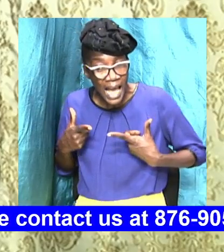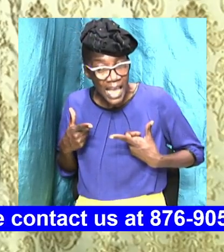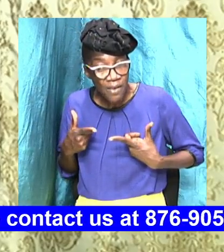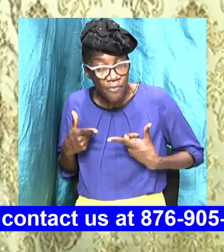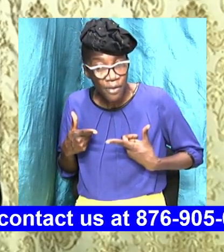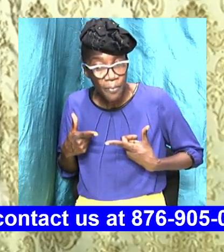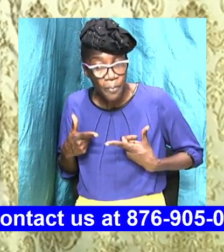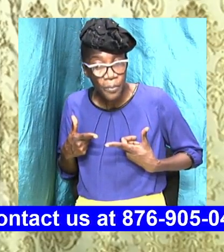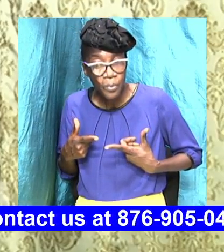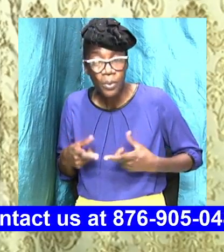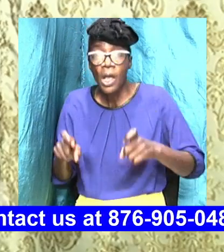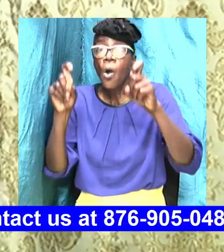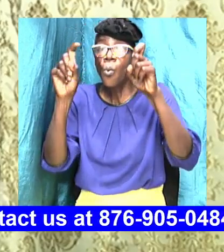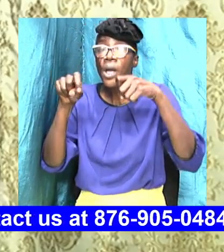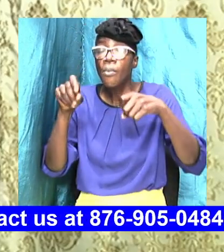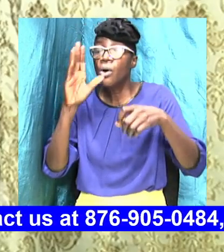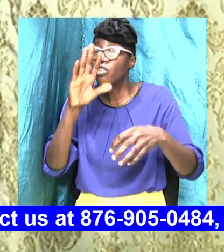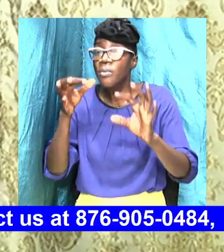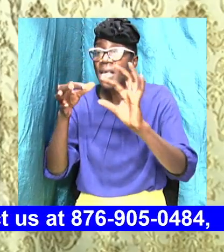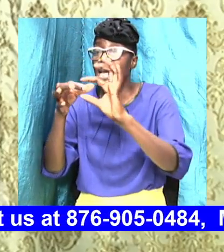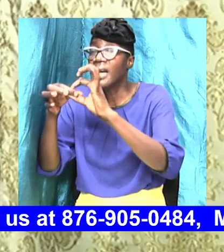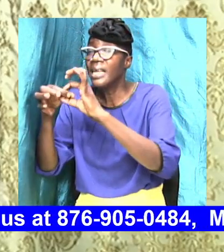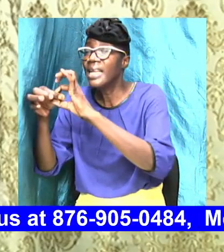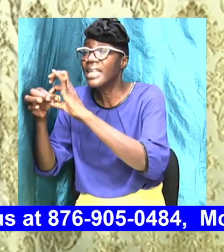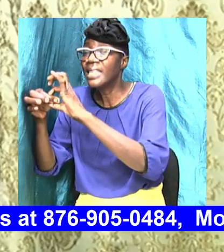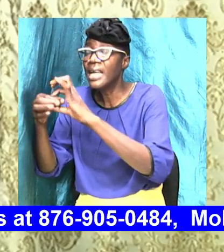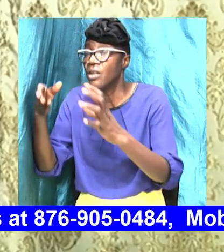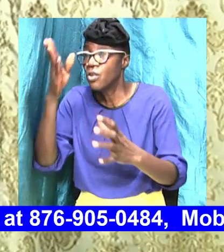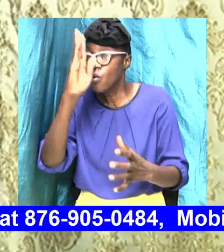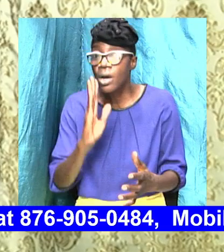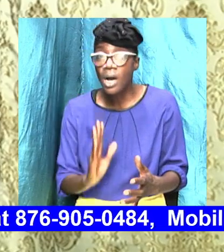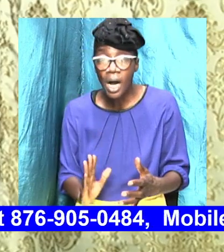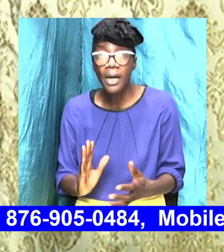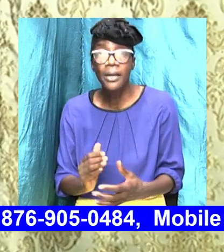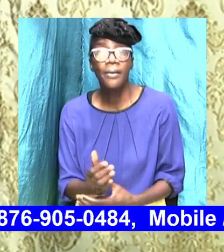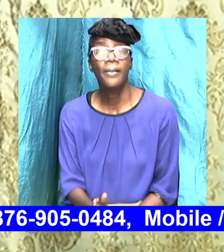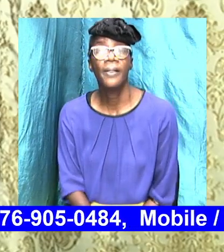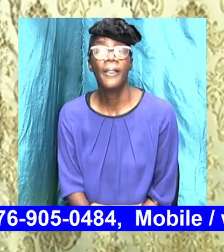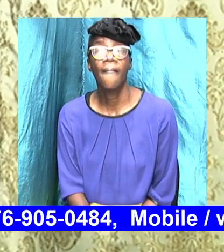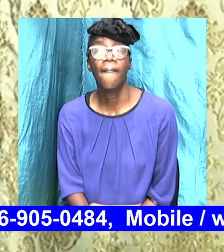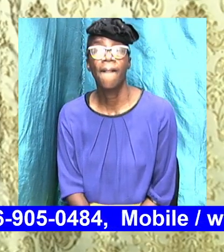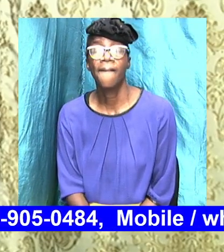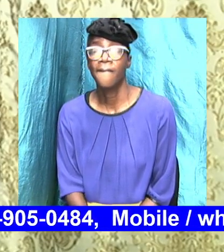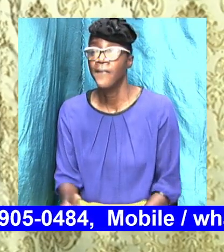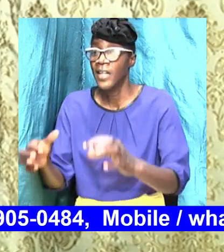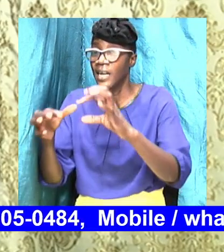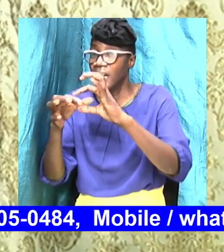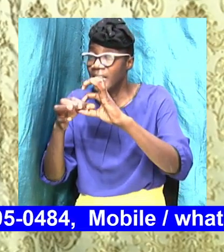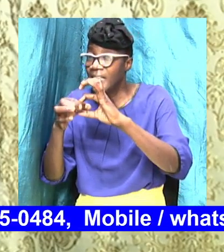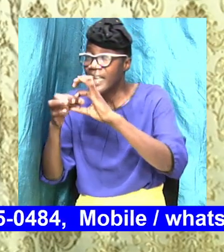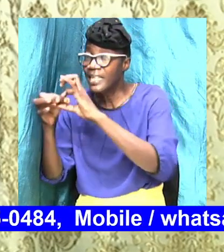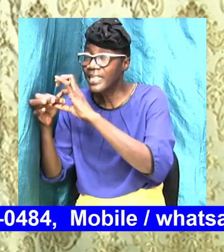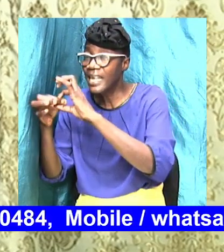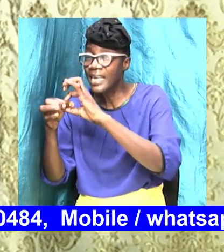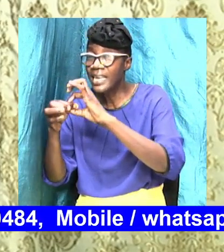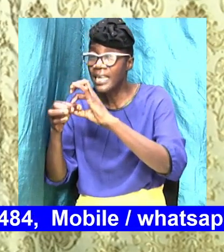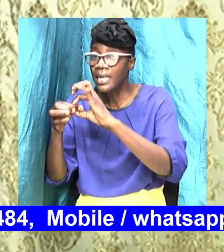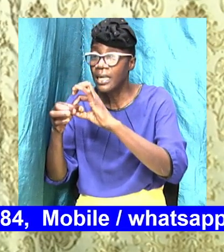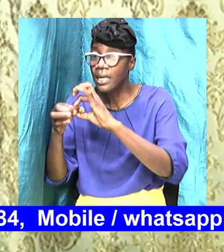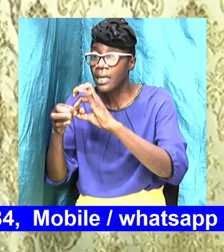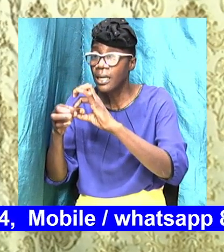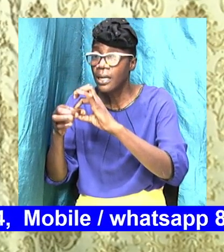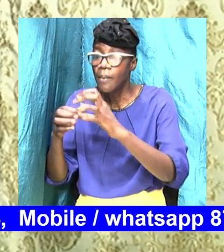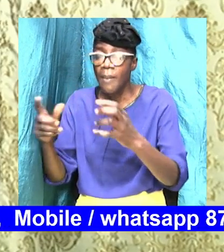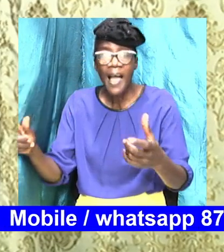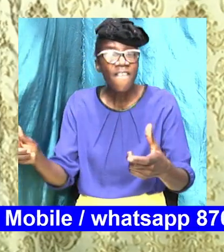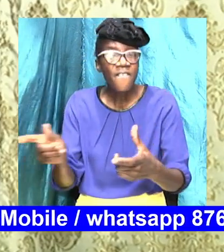holy, we must be connected to the source. We get connected to the source by, first